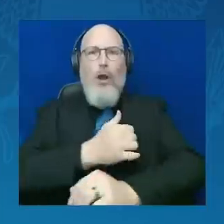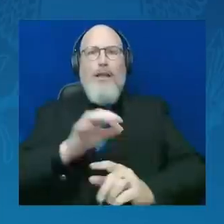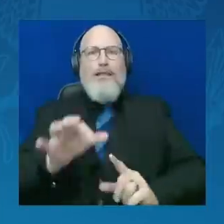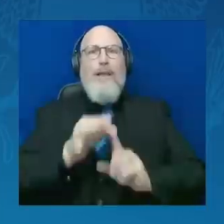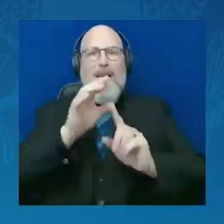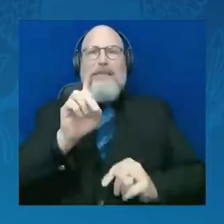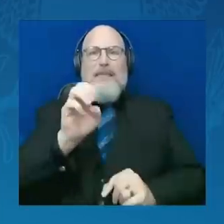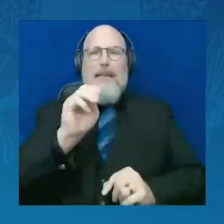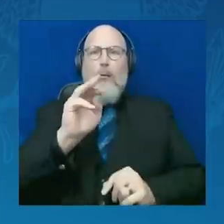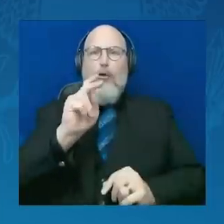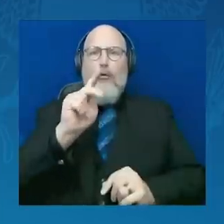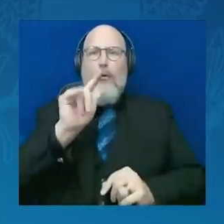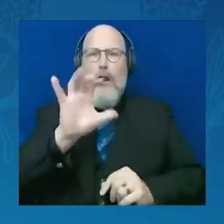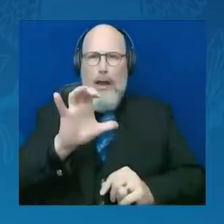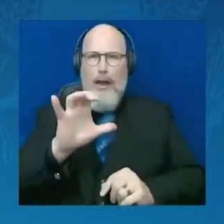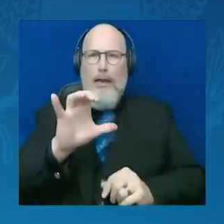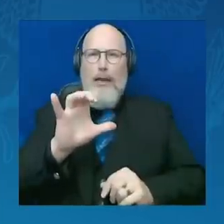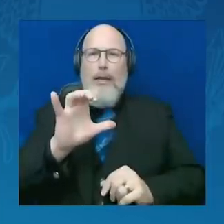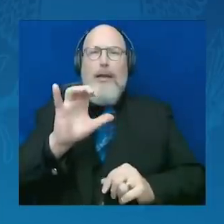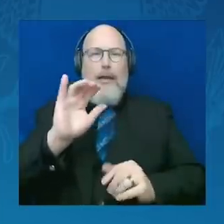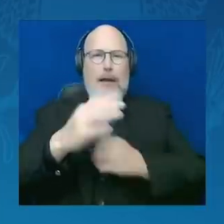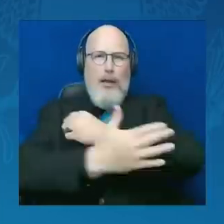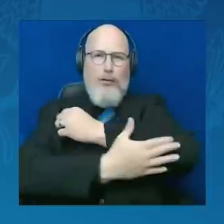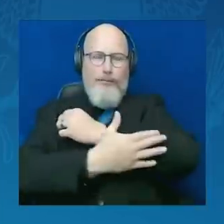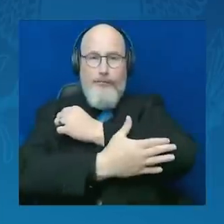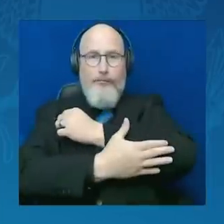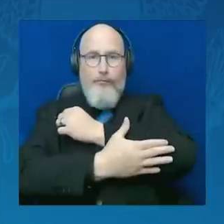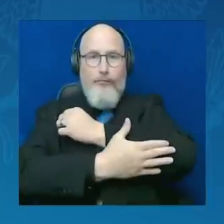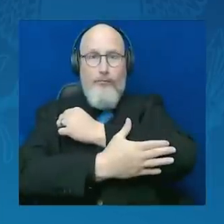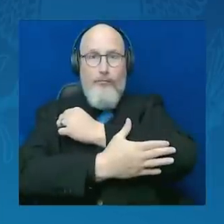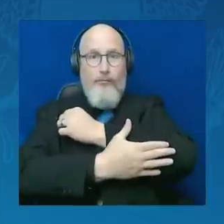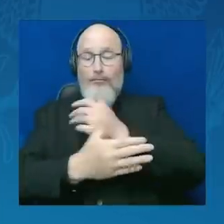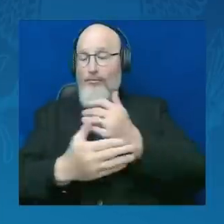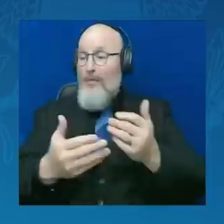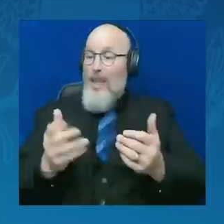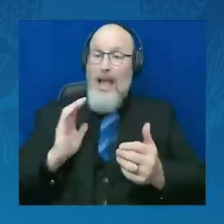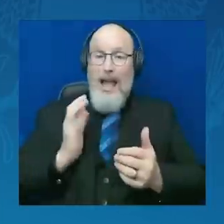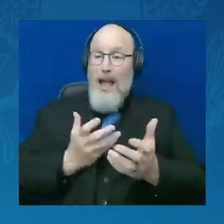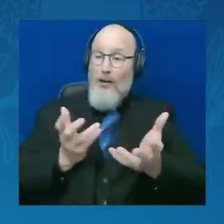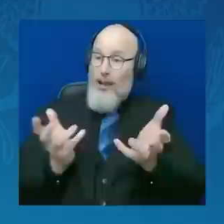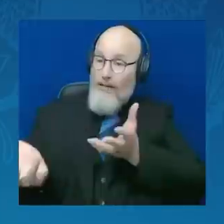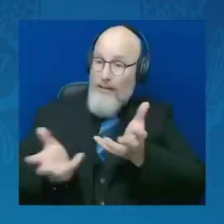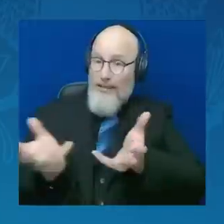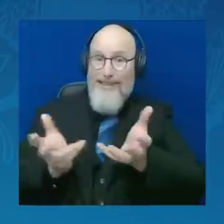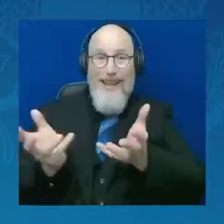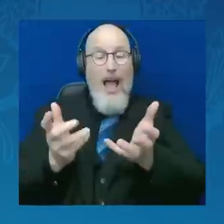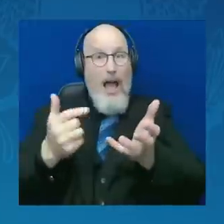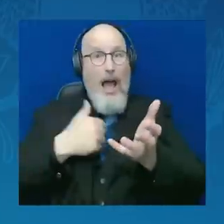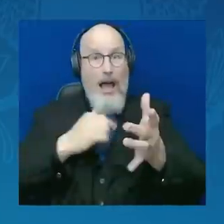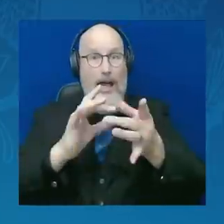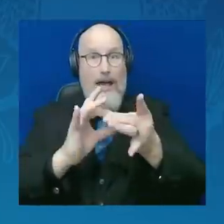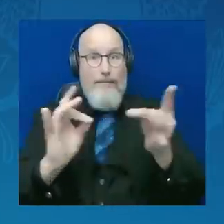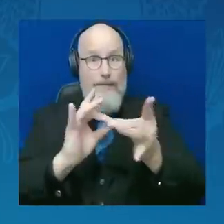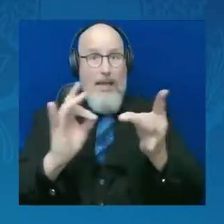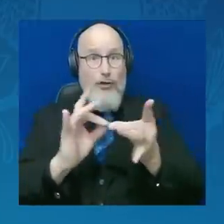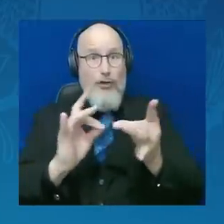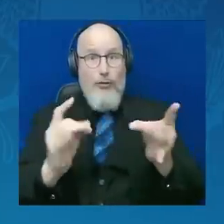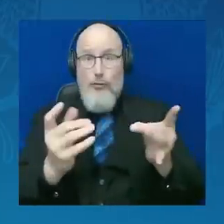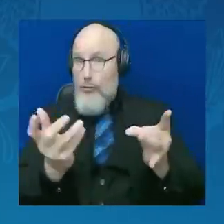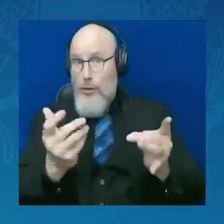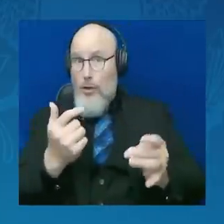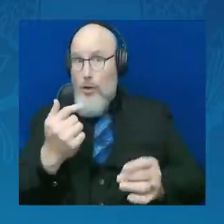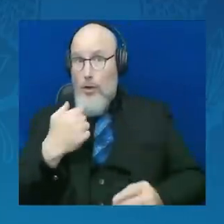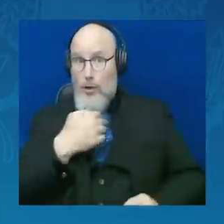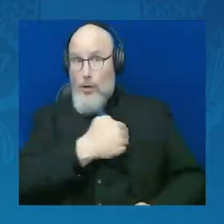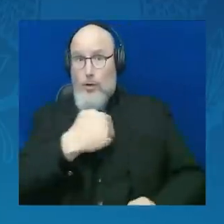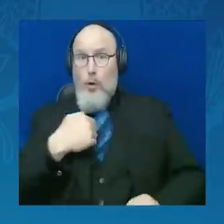And at the end of our conversation, I mentioned the fact that we want to boost our security also on our own